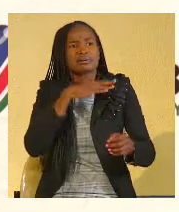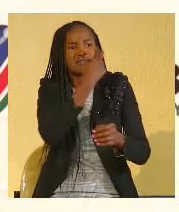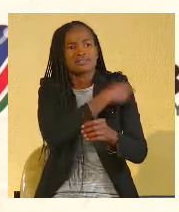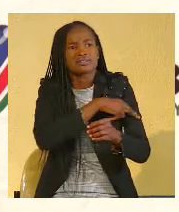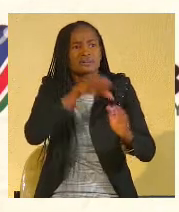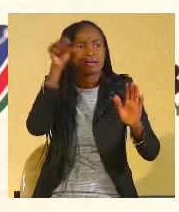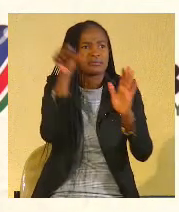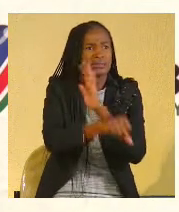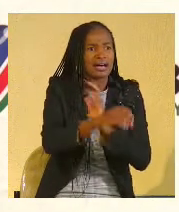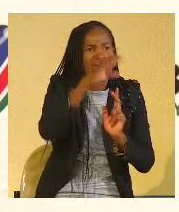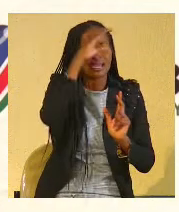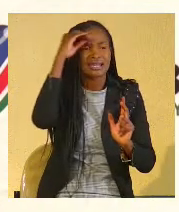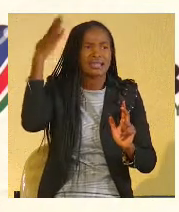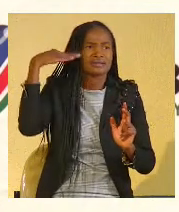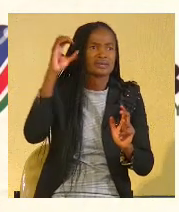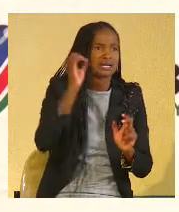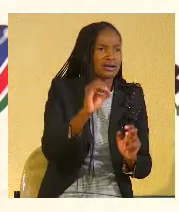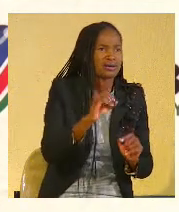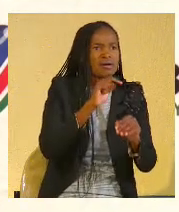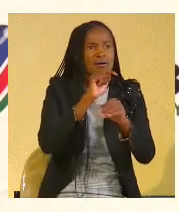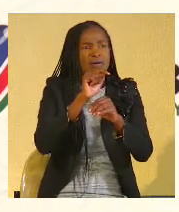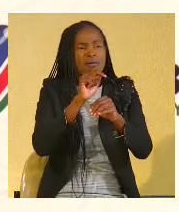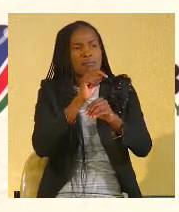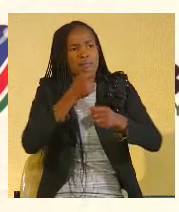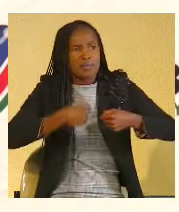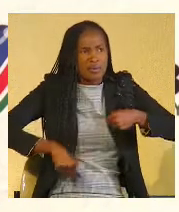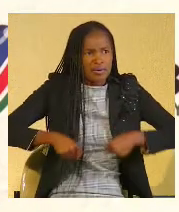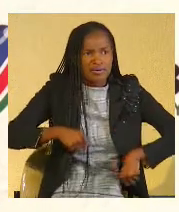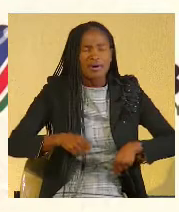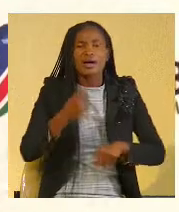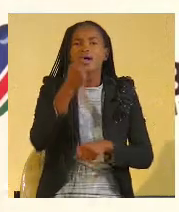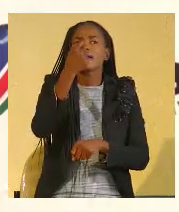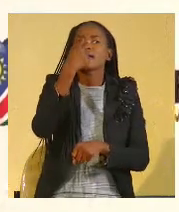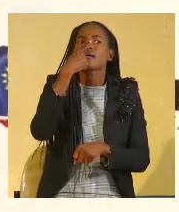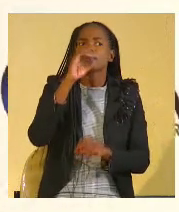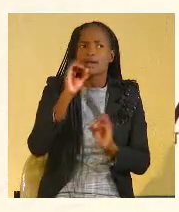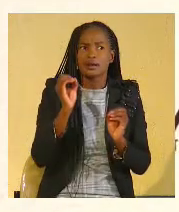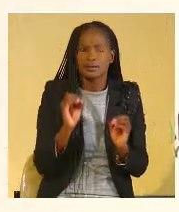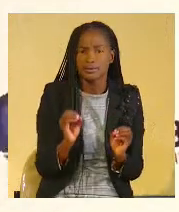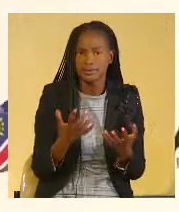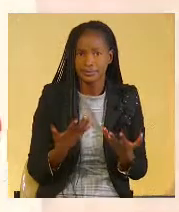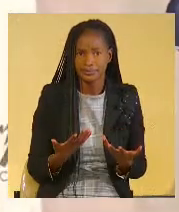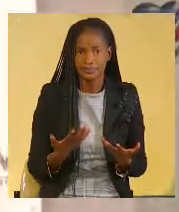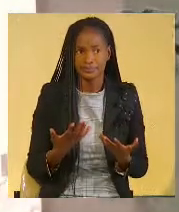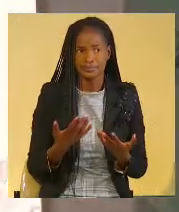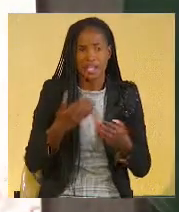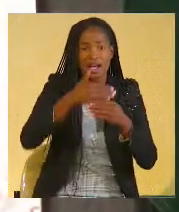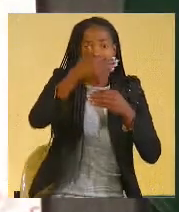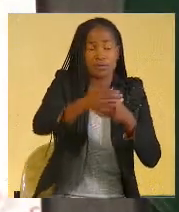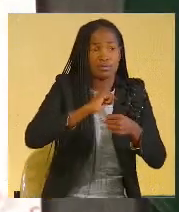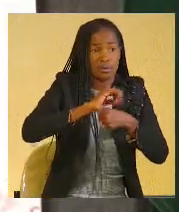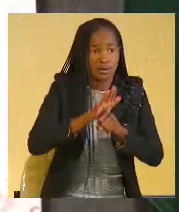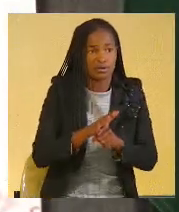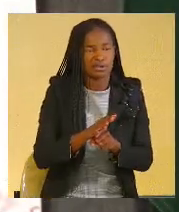as some of the lessons learned to better improve our healthcare system in the country? Yes, the